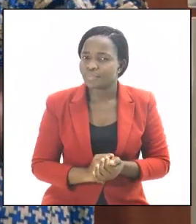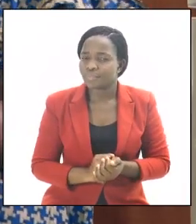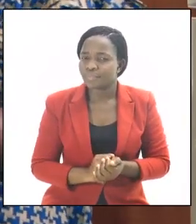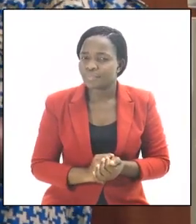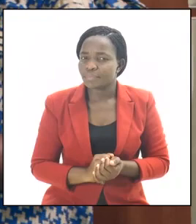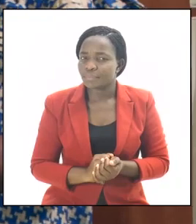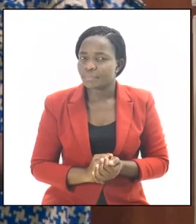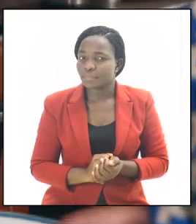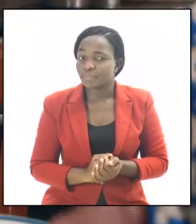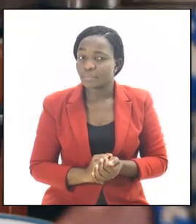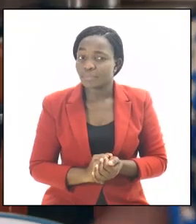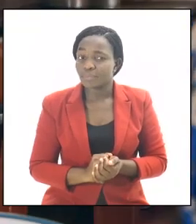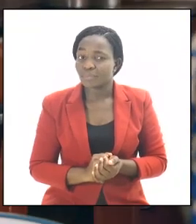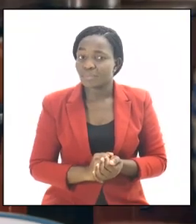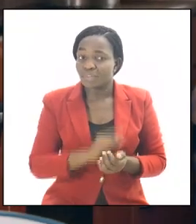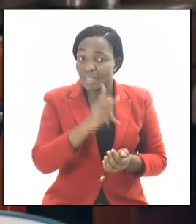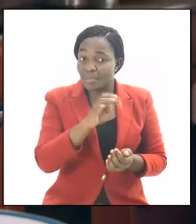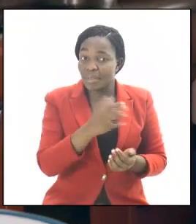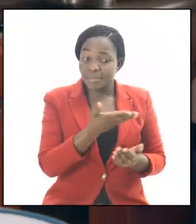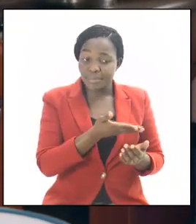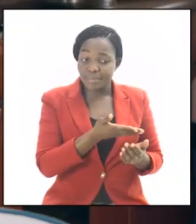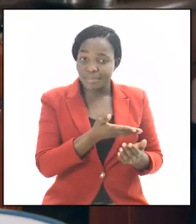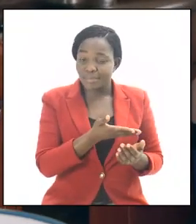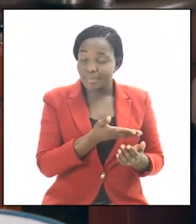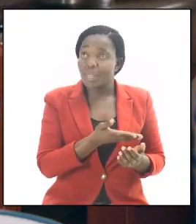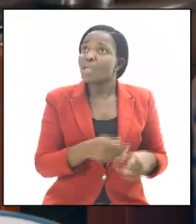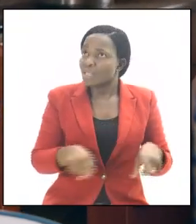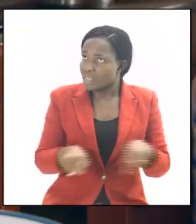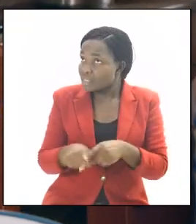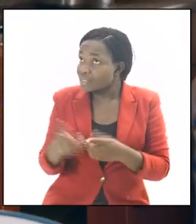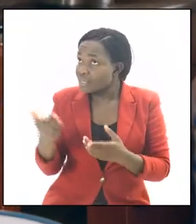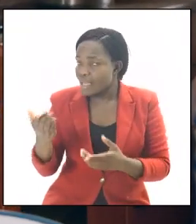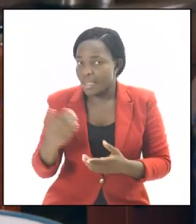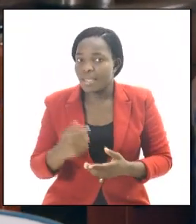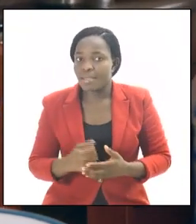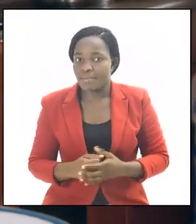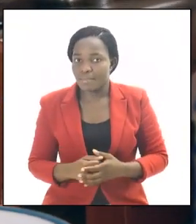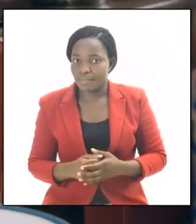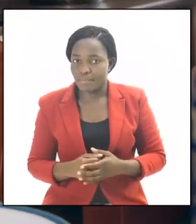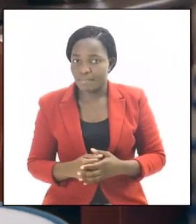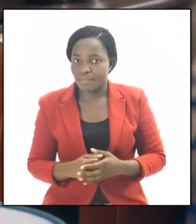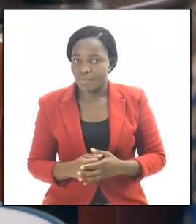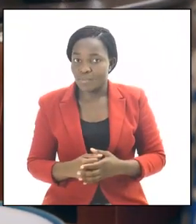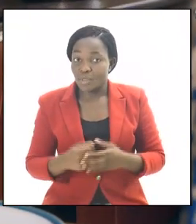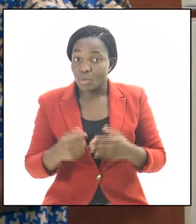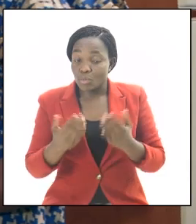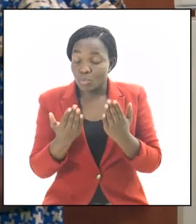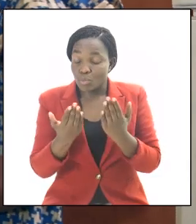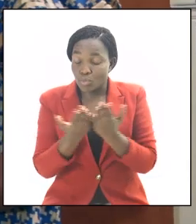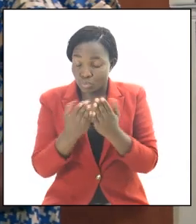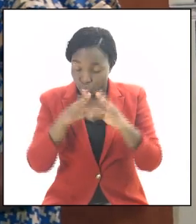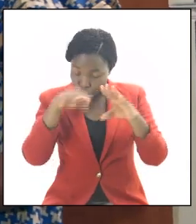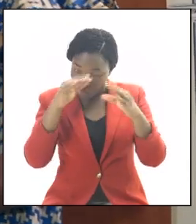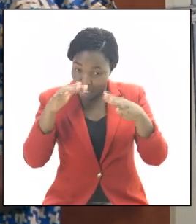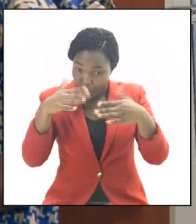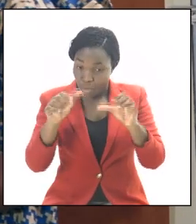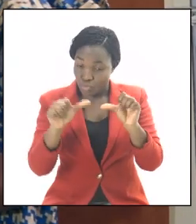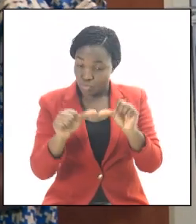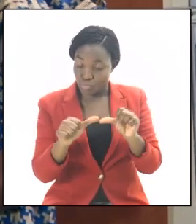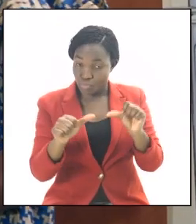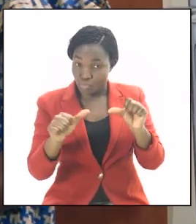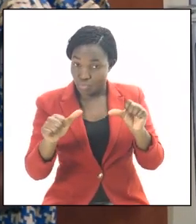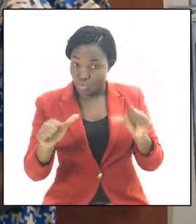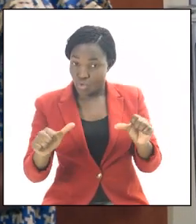And the pie? Ismos also a circle. In school, we are learning how to use the measurements of a diameter and circumference